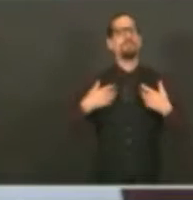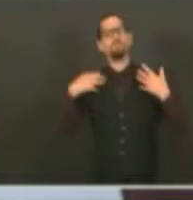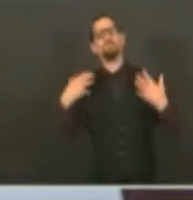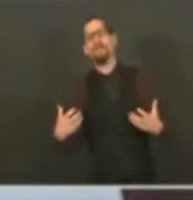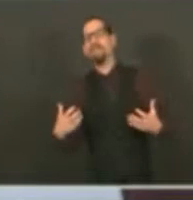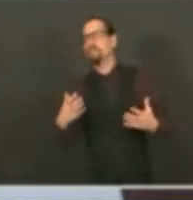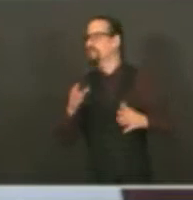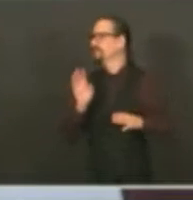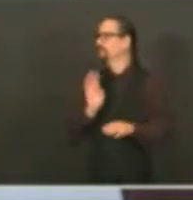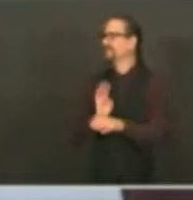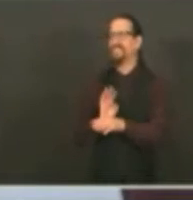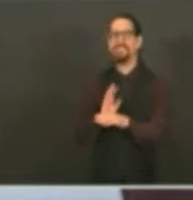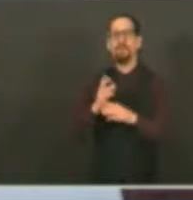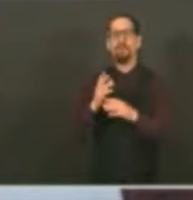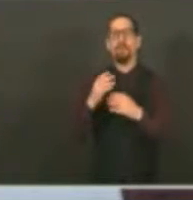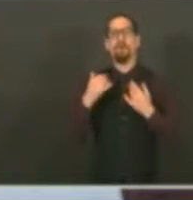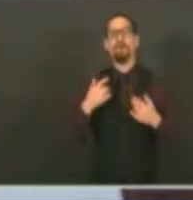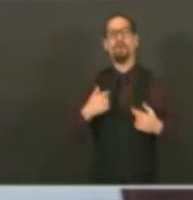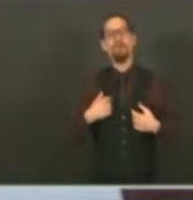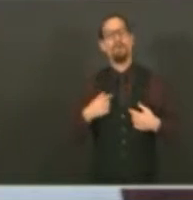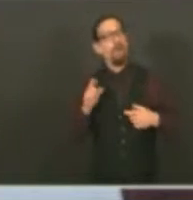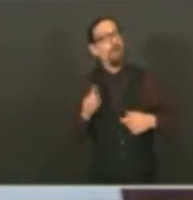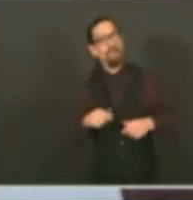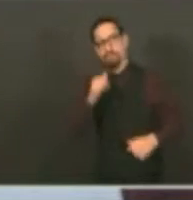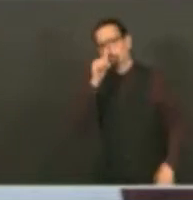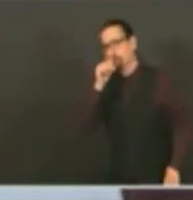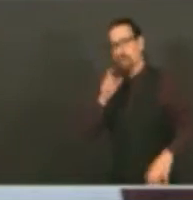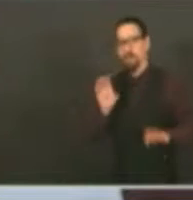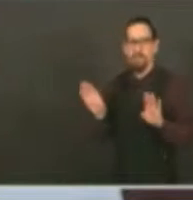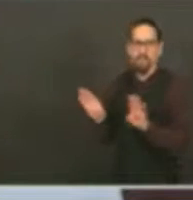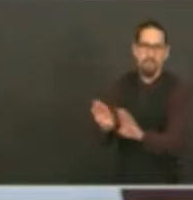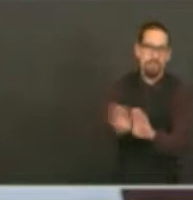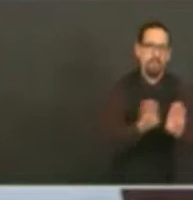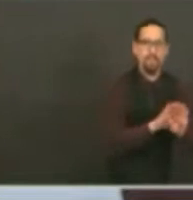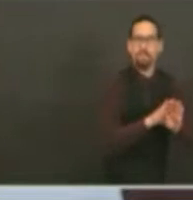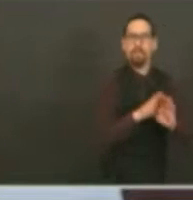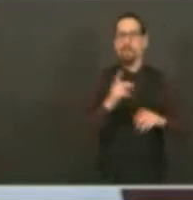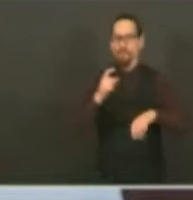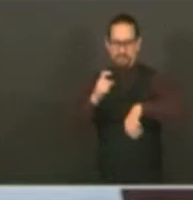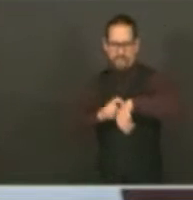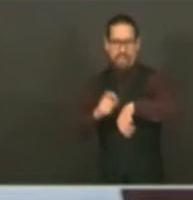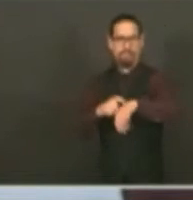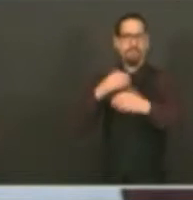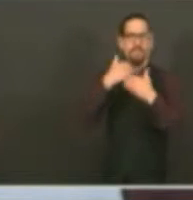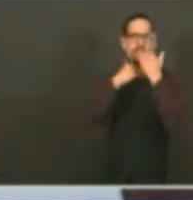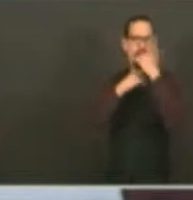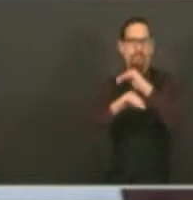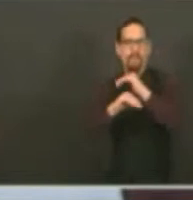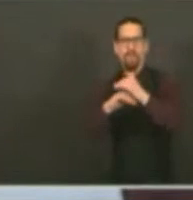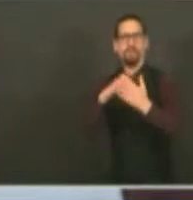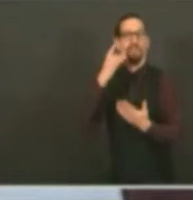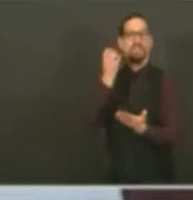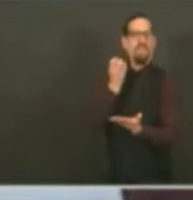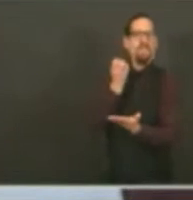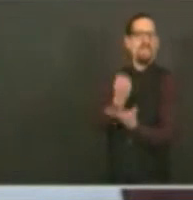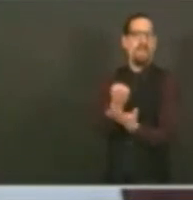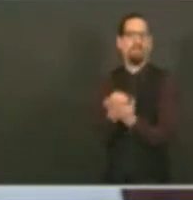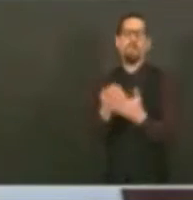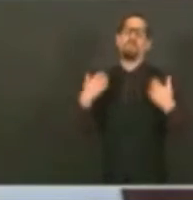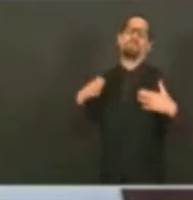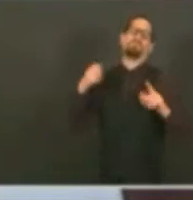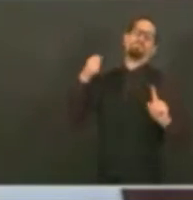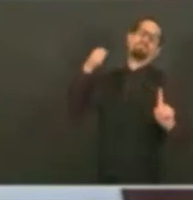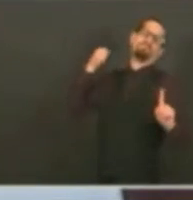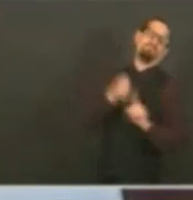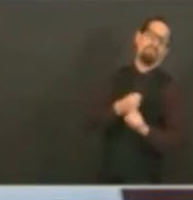And I'm sorry, it's really hard. This is a hard decision for me to make. I am certain it's the right one